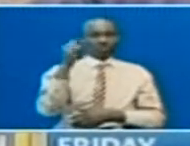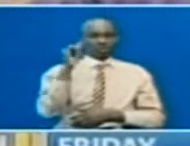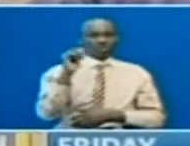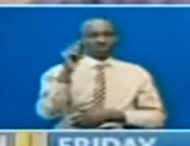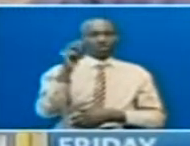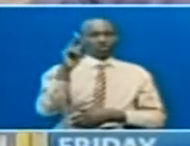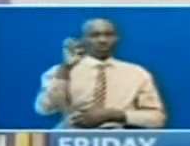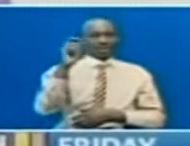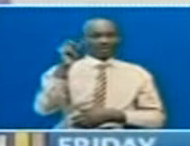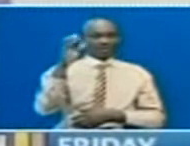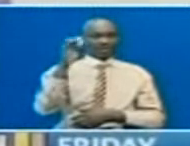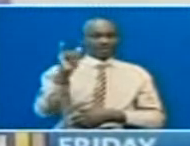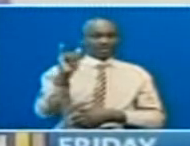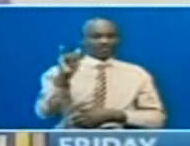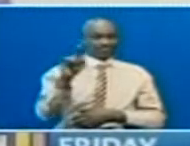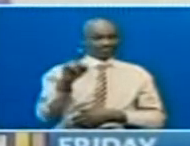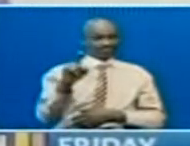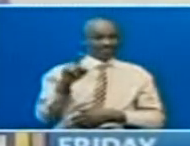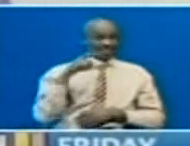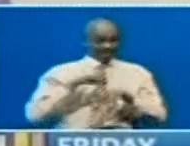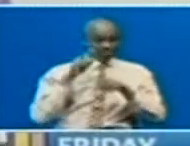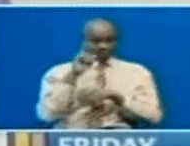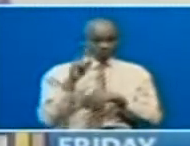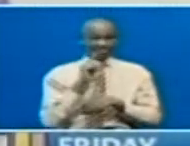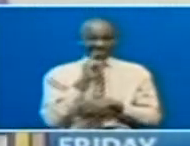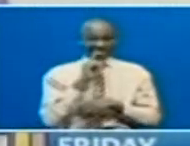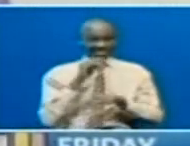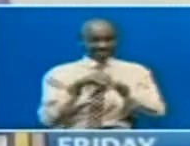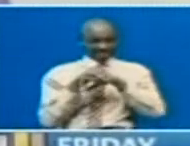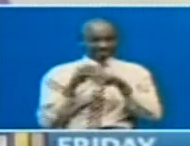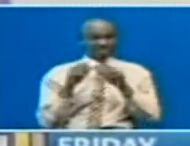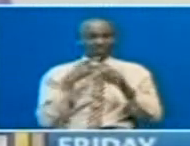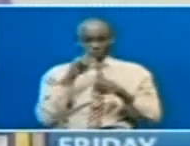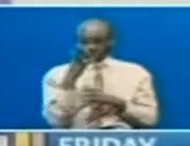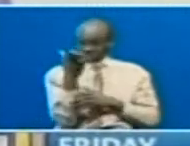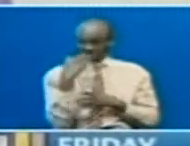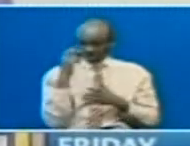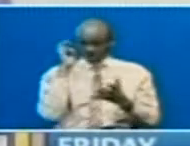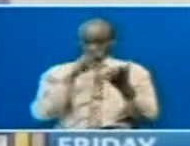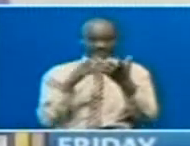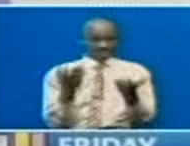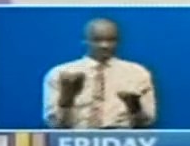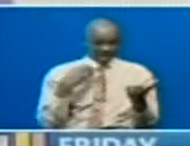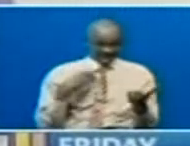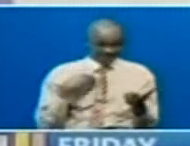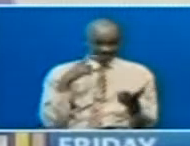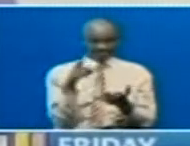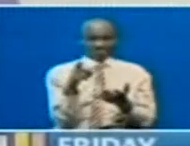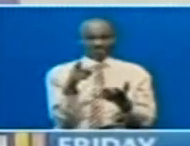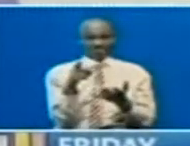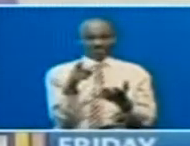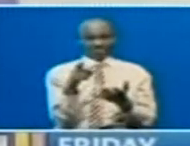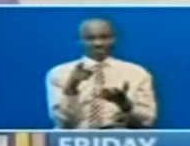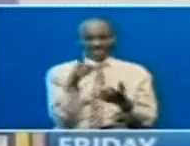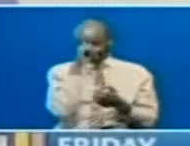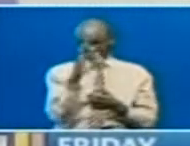Well, when we are using the British English pronunciation, which in most cases is recognized as the most standard one for mm-hmm.